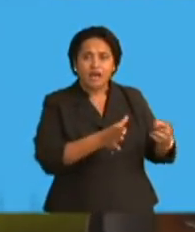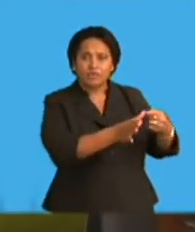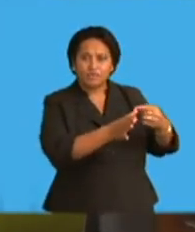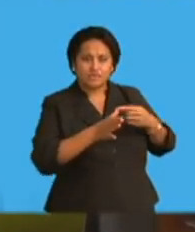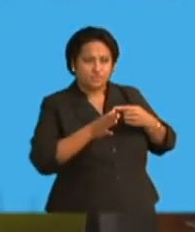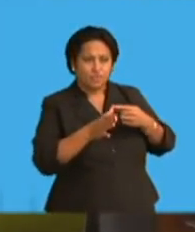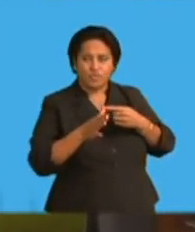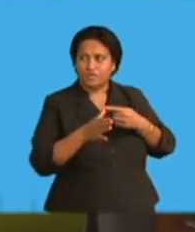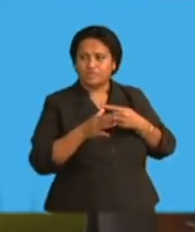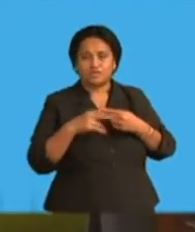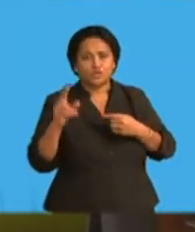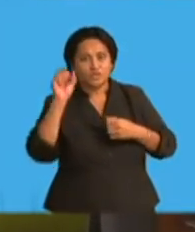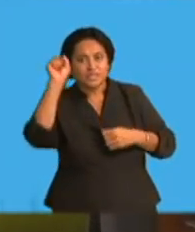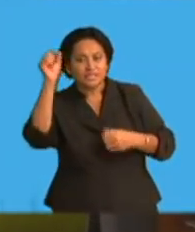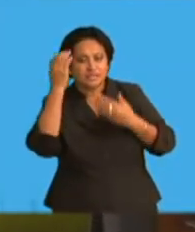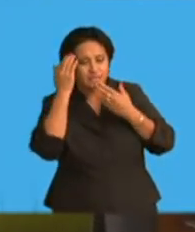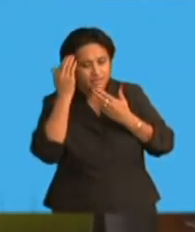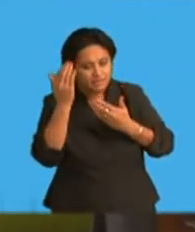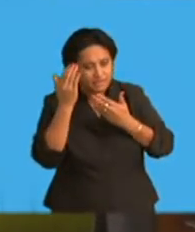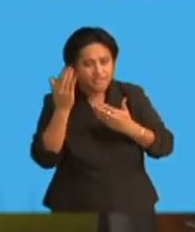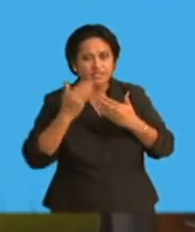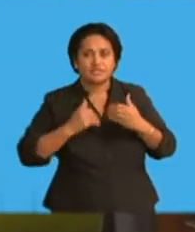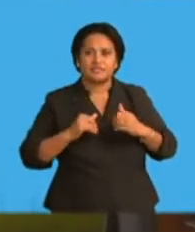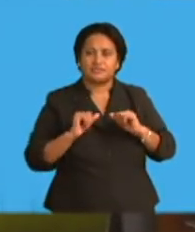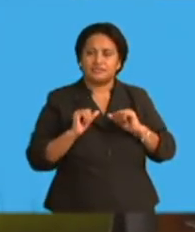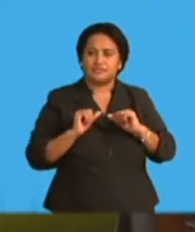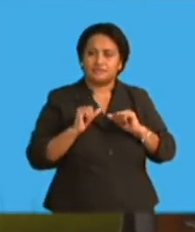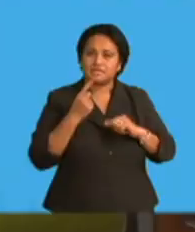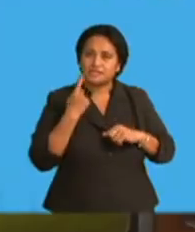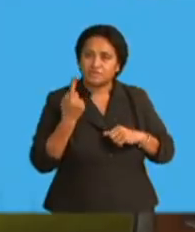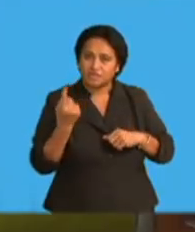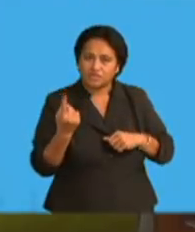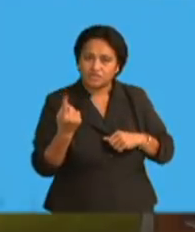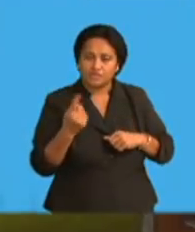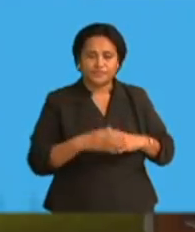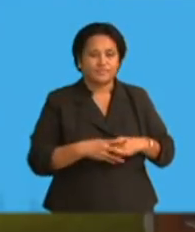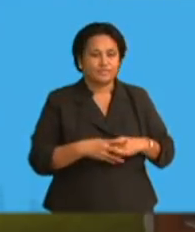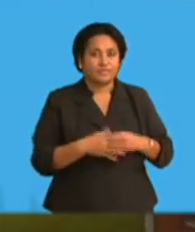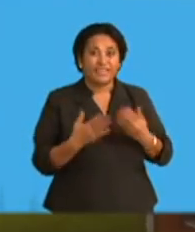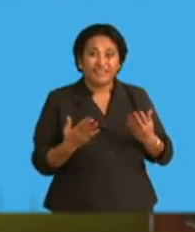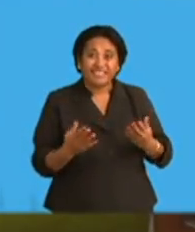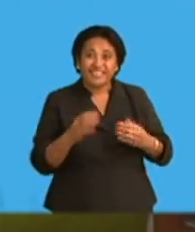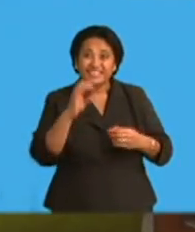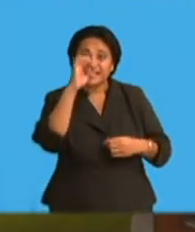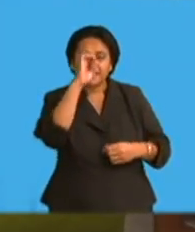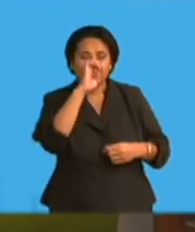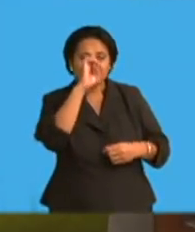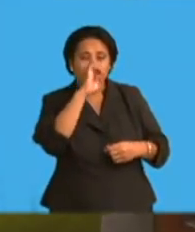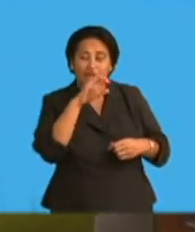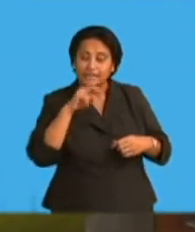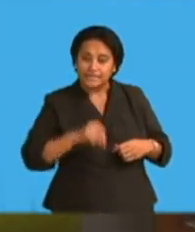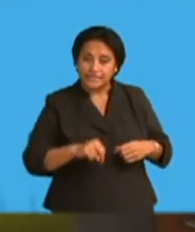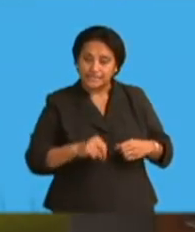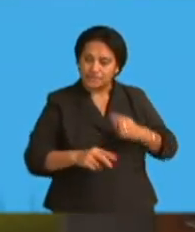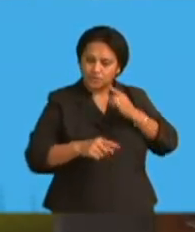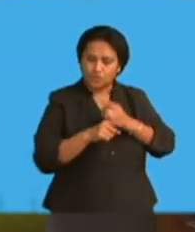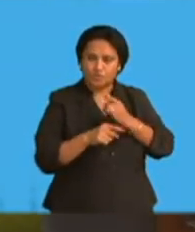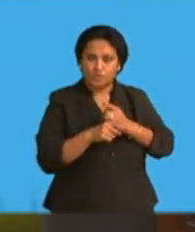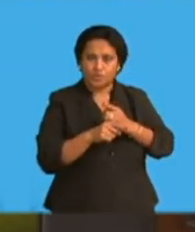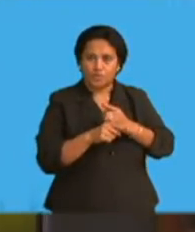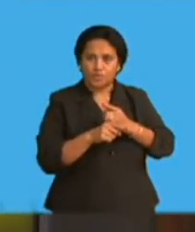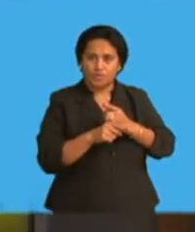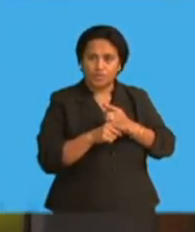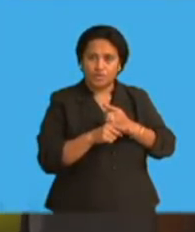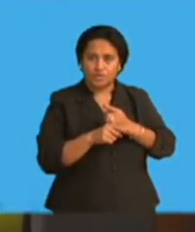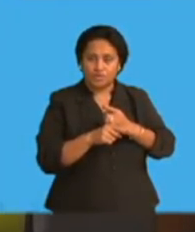speech. And that is the focus on ethnicity. Madam Speaker, I need to address this because it has an enormous